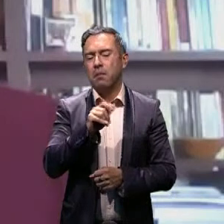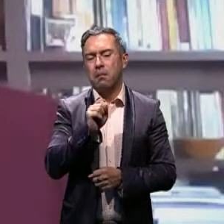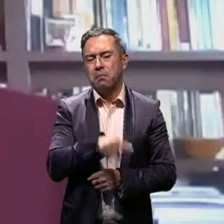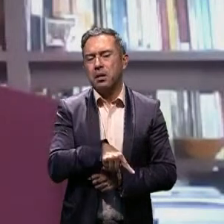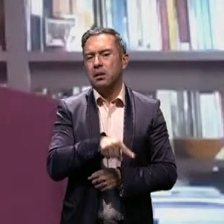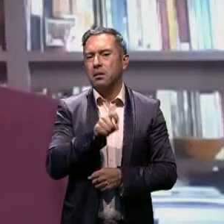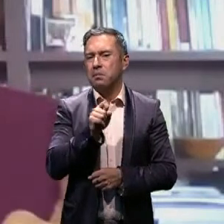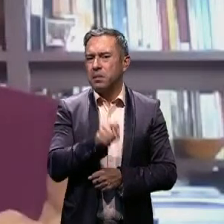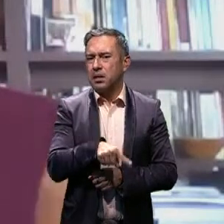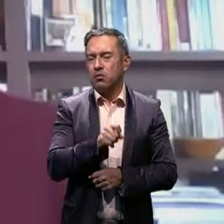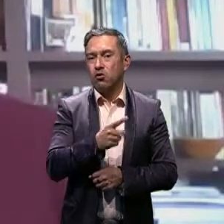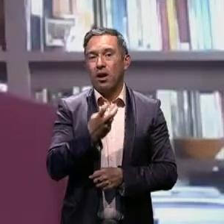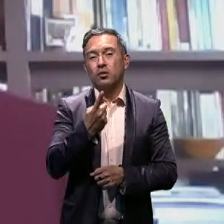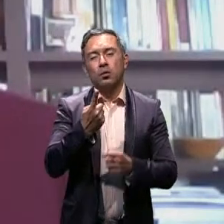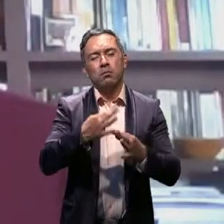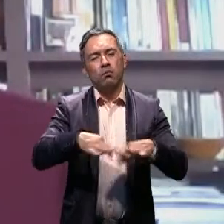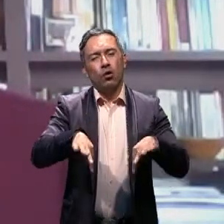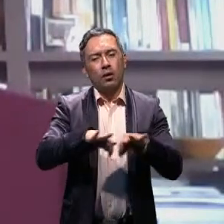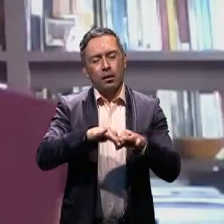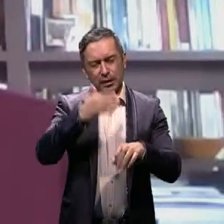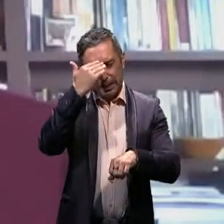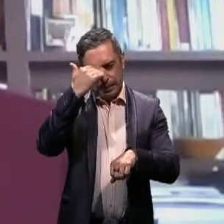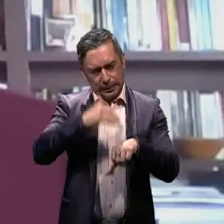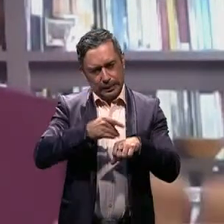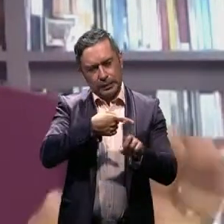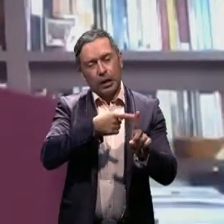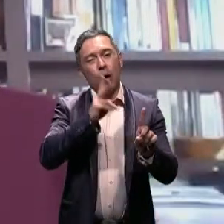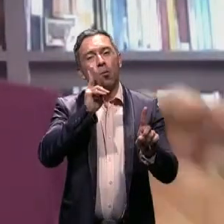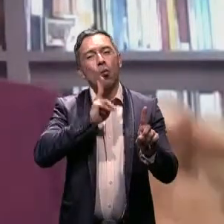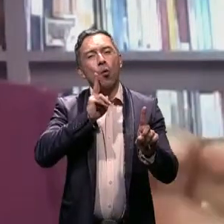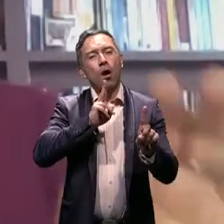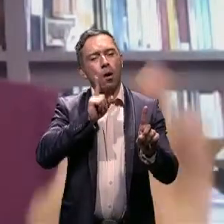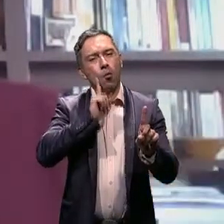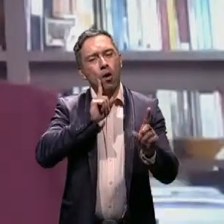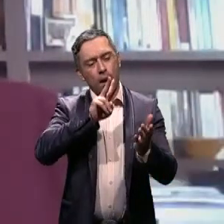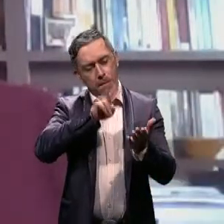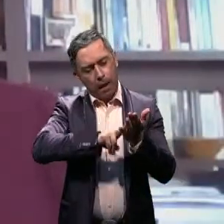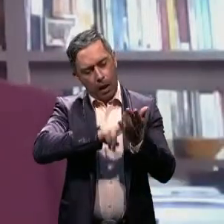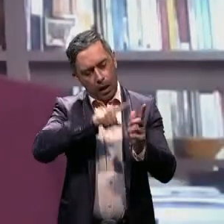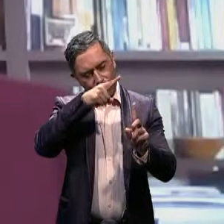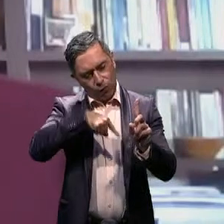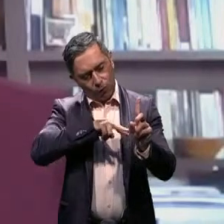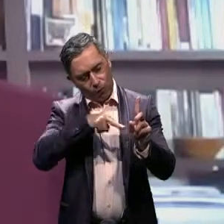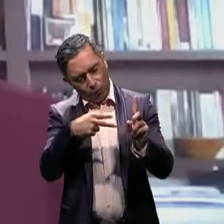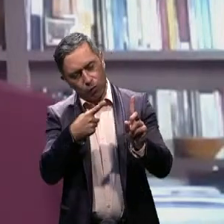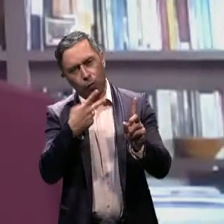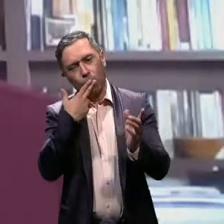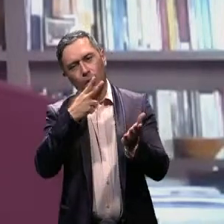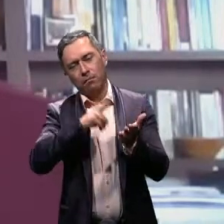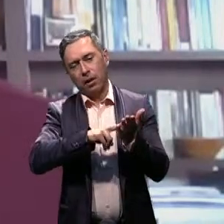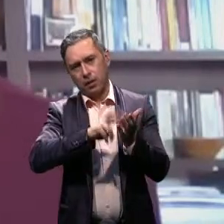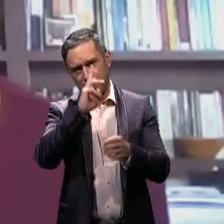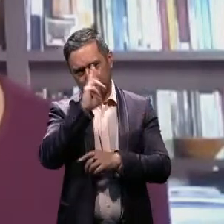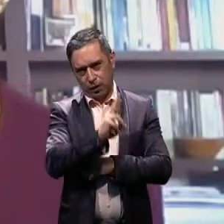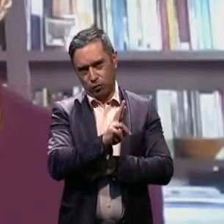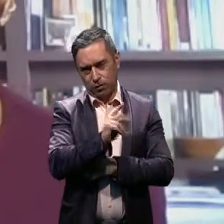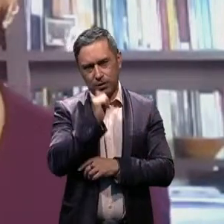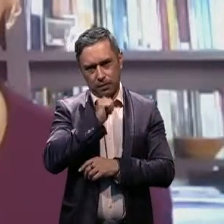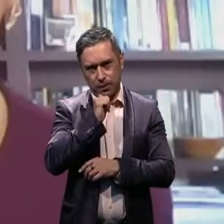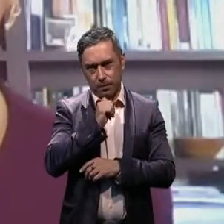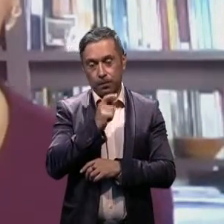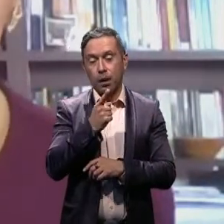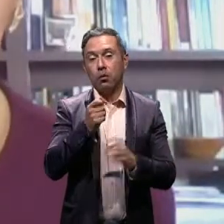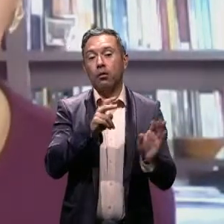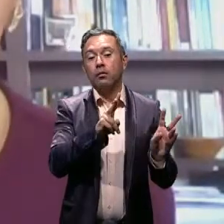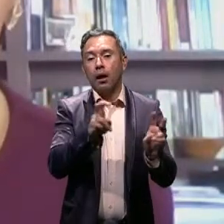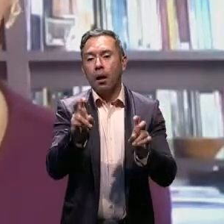of never losing sight and perspective of gender to be able to work with each and every one of the